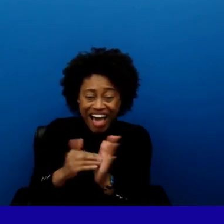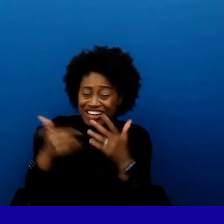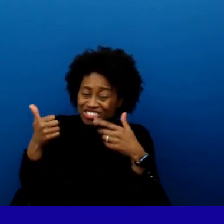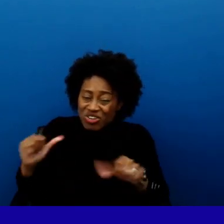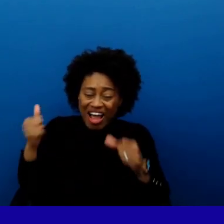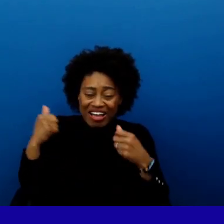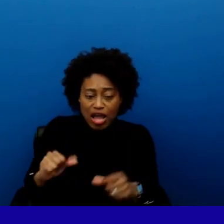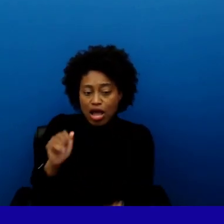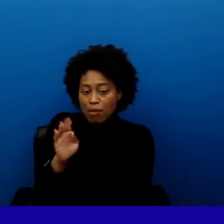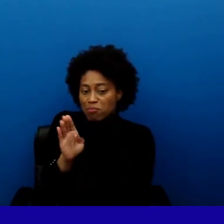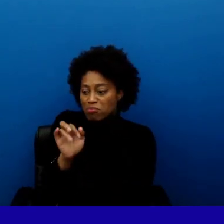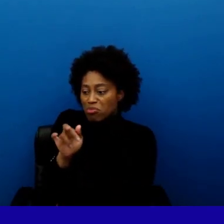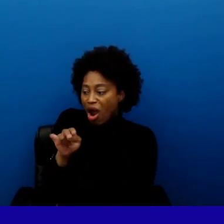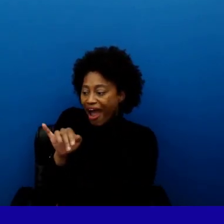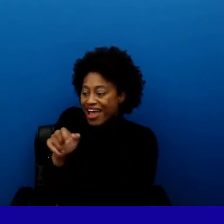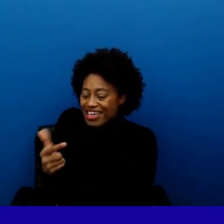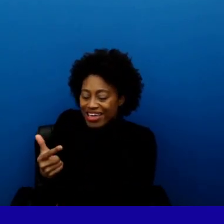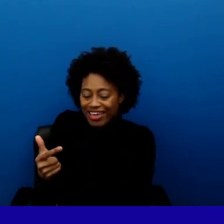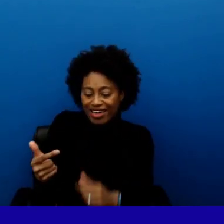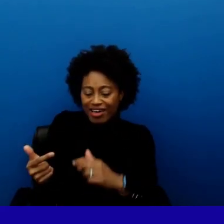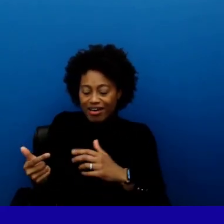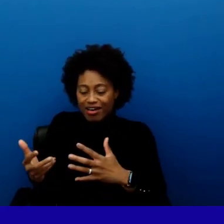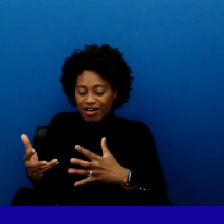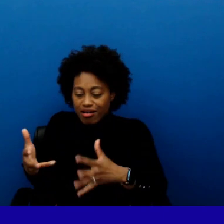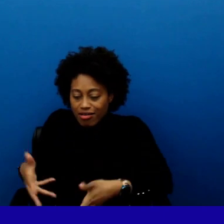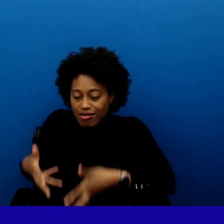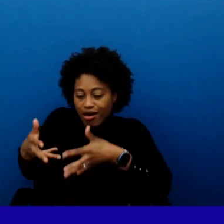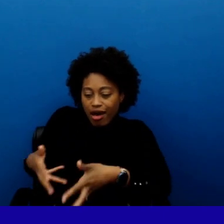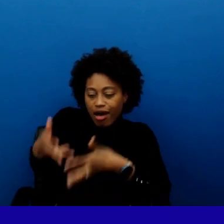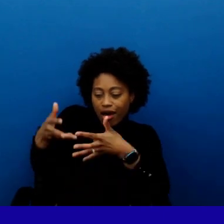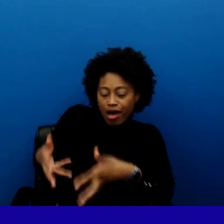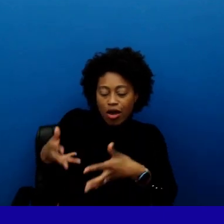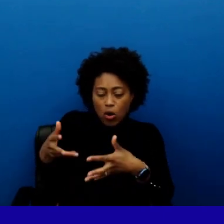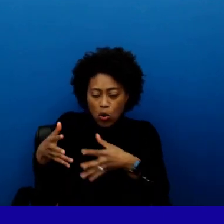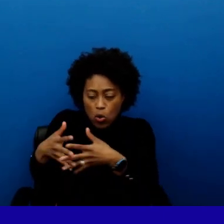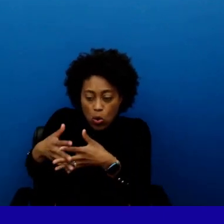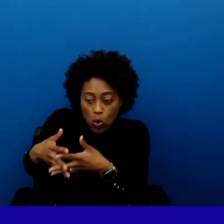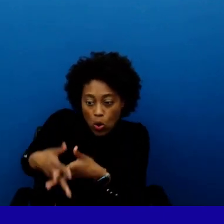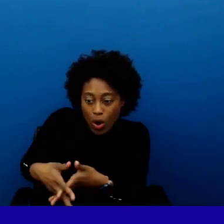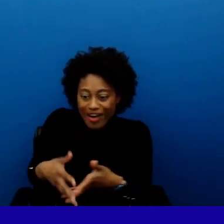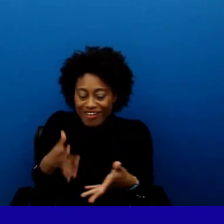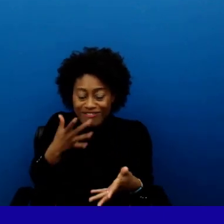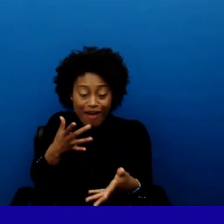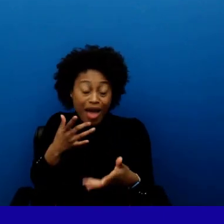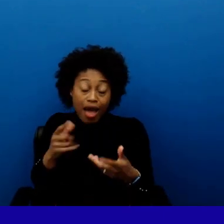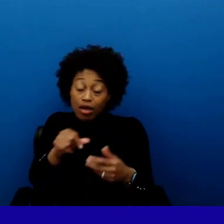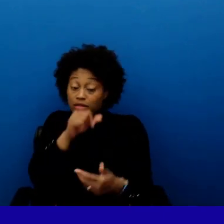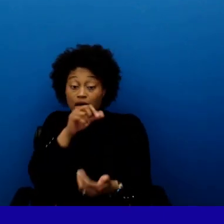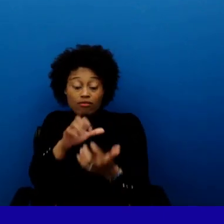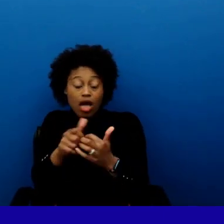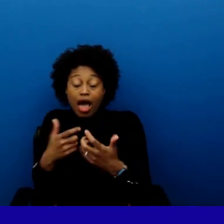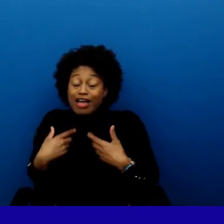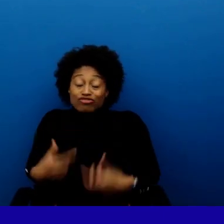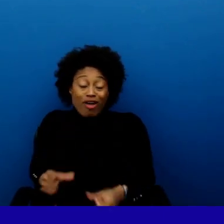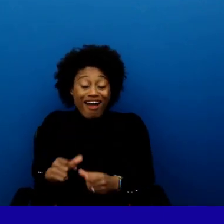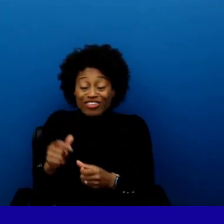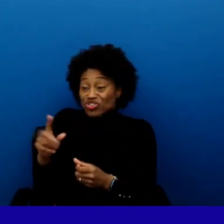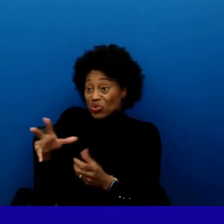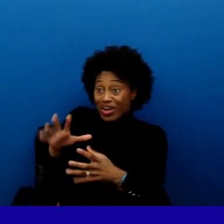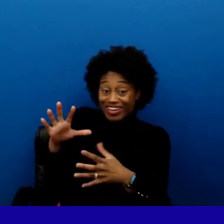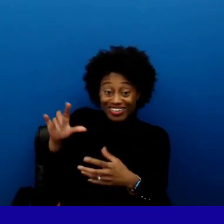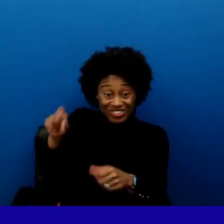brining it the way she did and all of these, but yeah. So I love that you can capture, your grandmother's